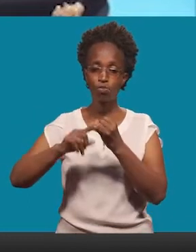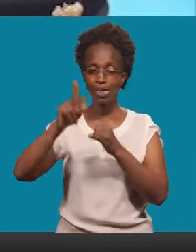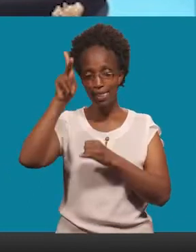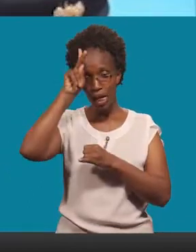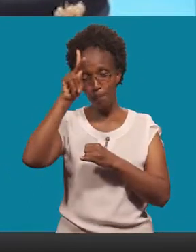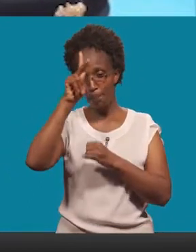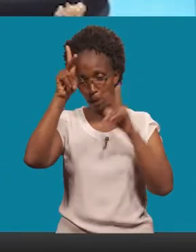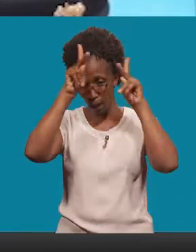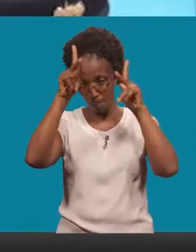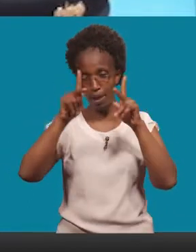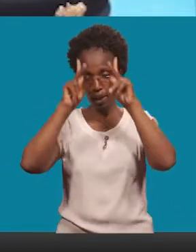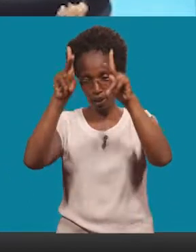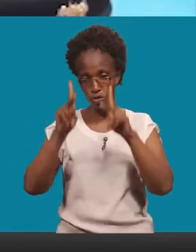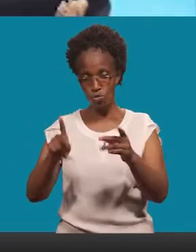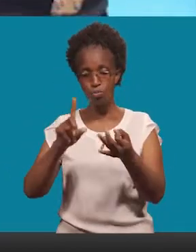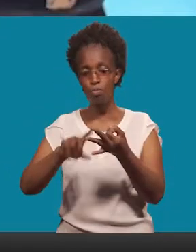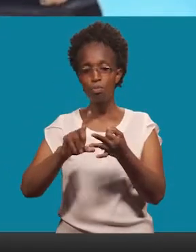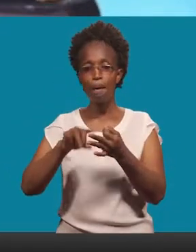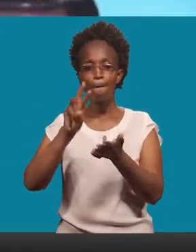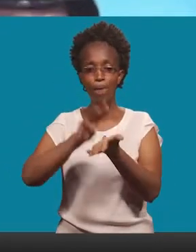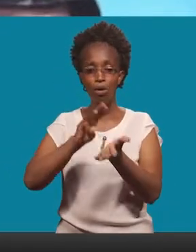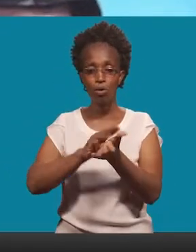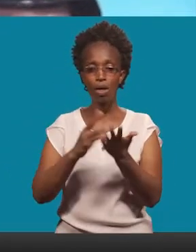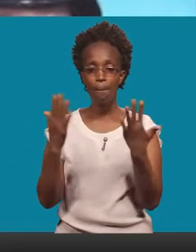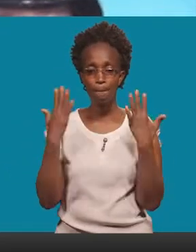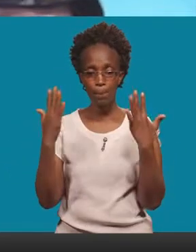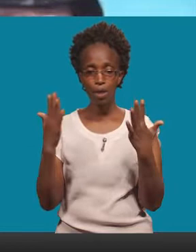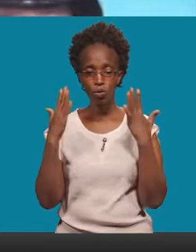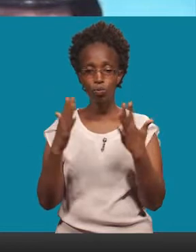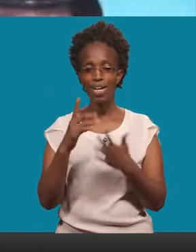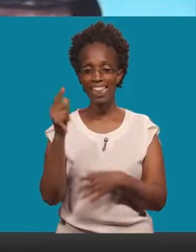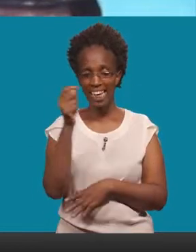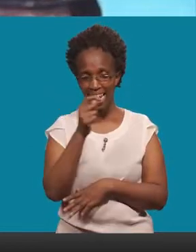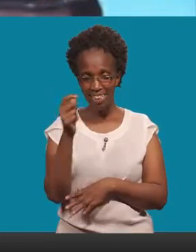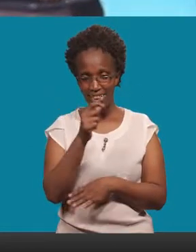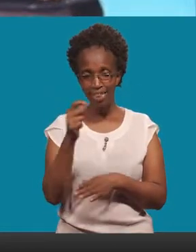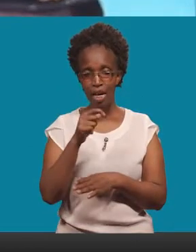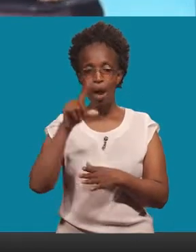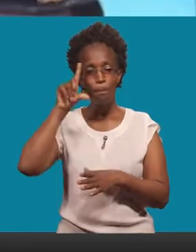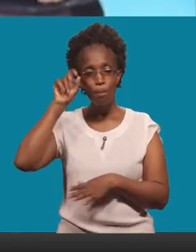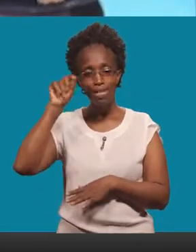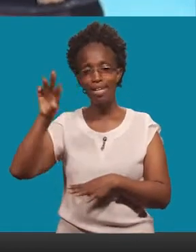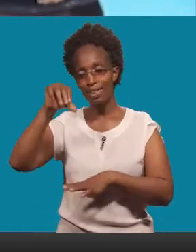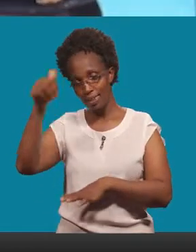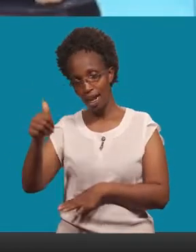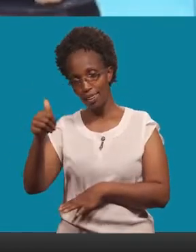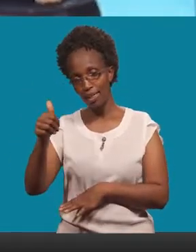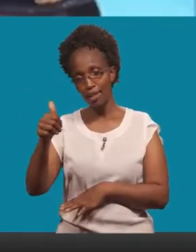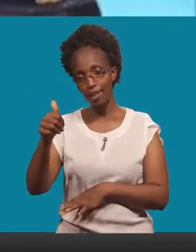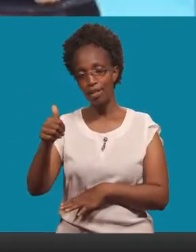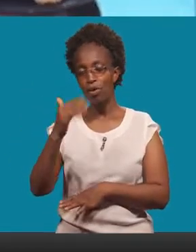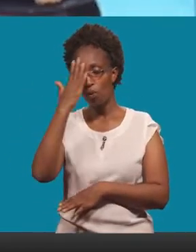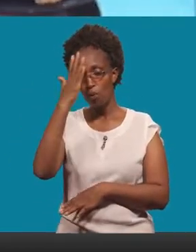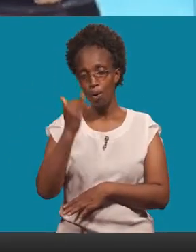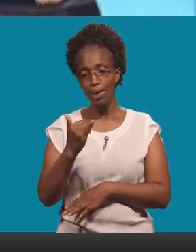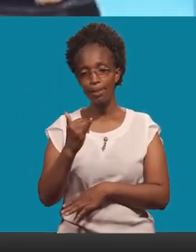Kakamega, Kisumu, Migori, Tharaka Nithi, Meru, Mombasa, and other counties, you know, so